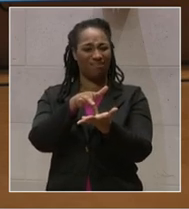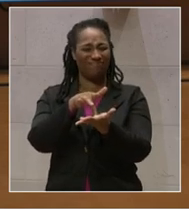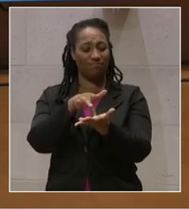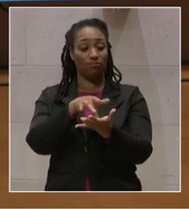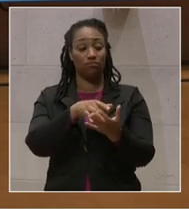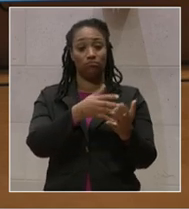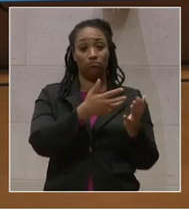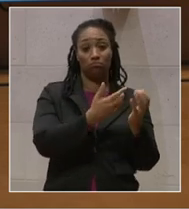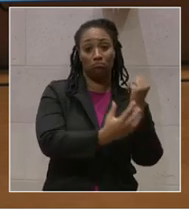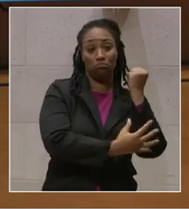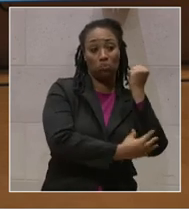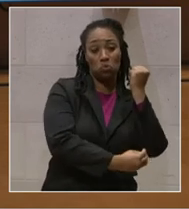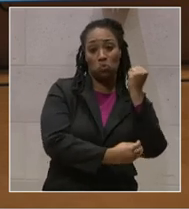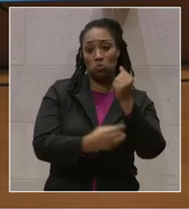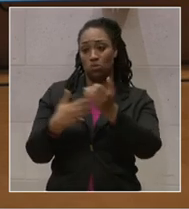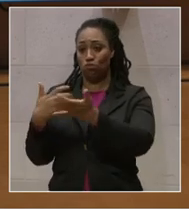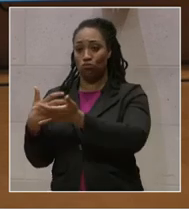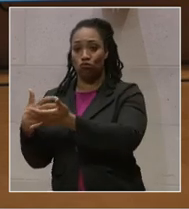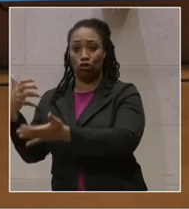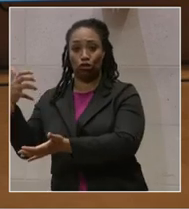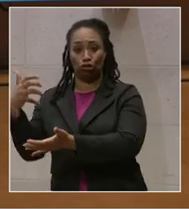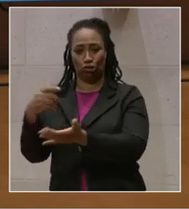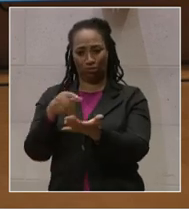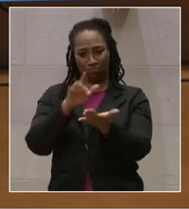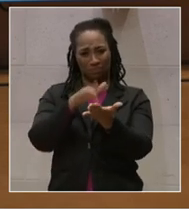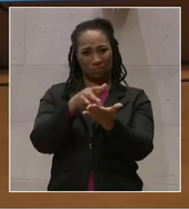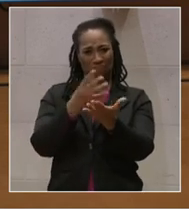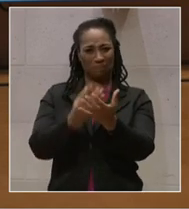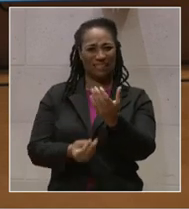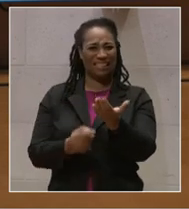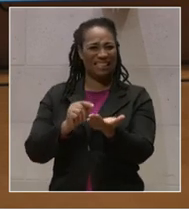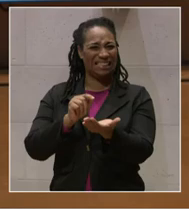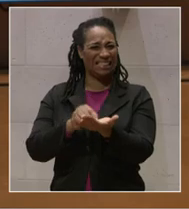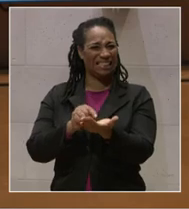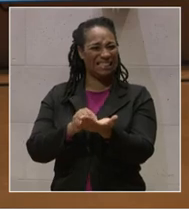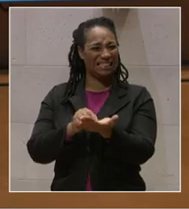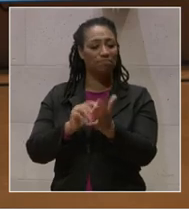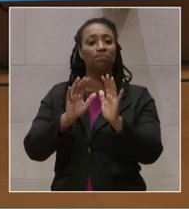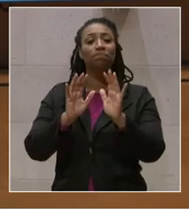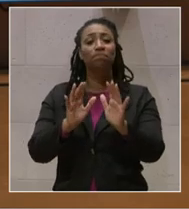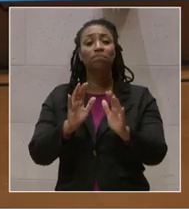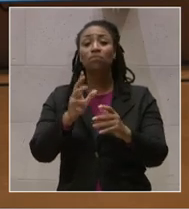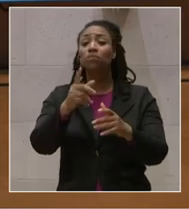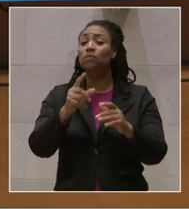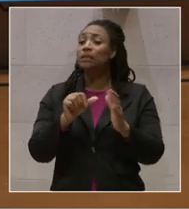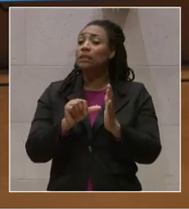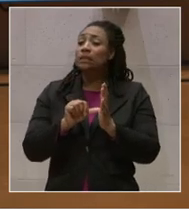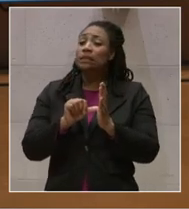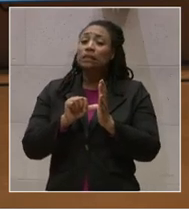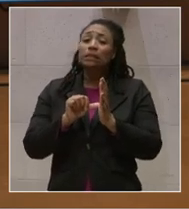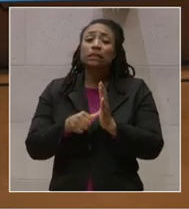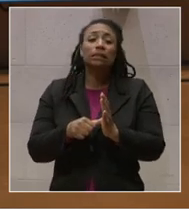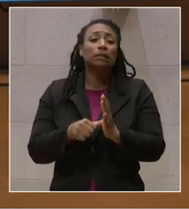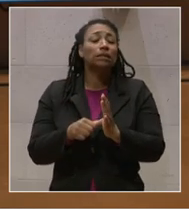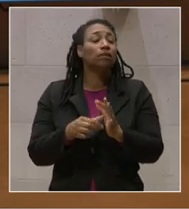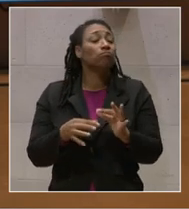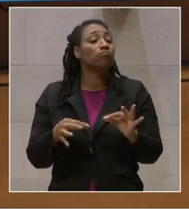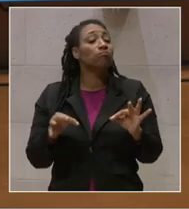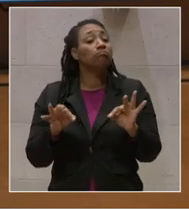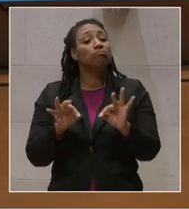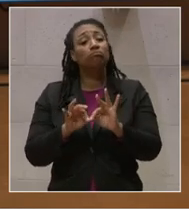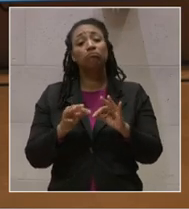ladder. Some highlights that I think are important to note are just the proportion and mix of rental